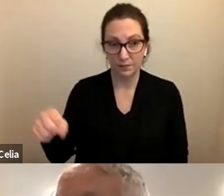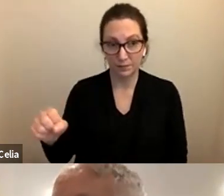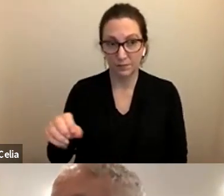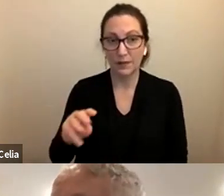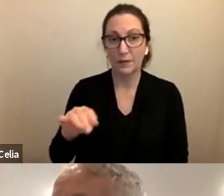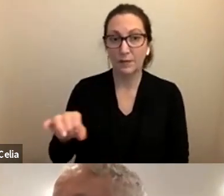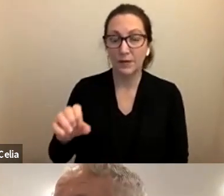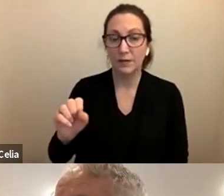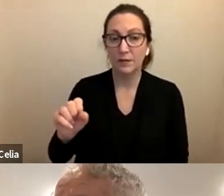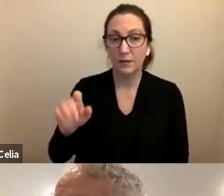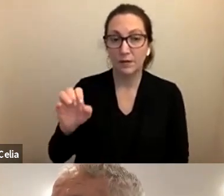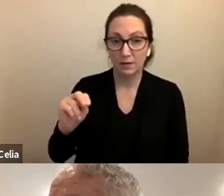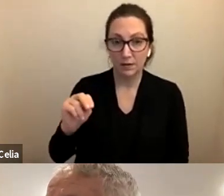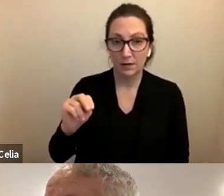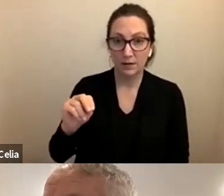Sullivan,